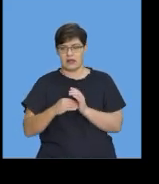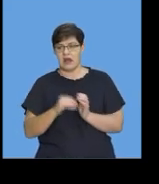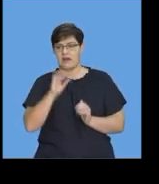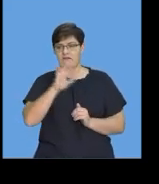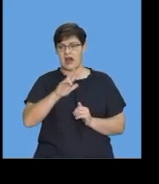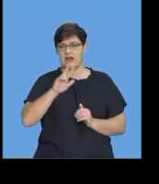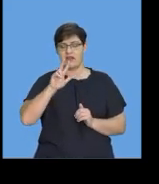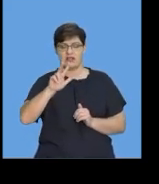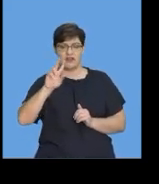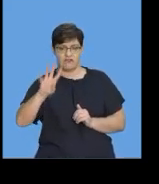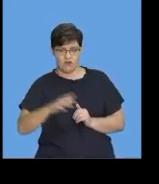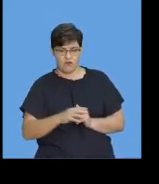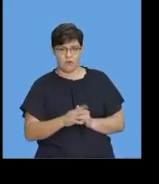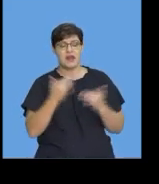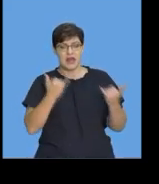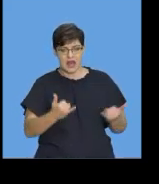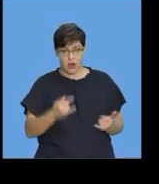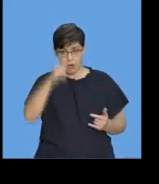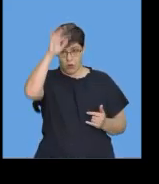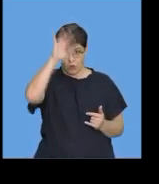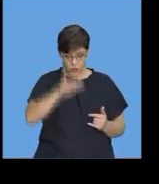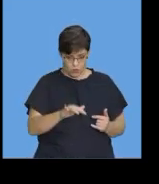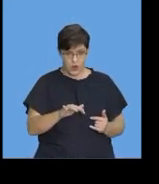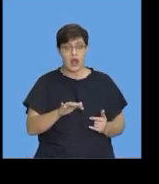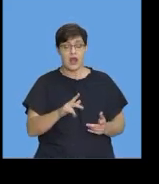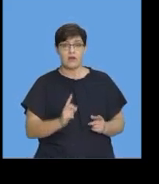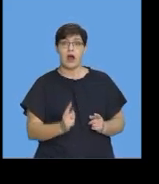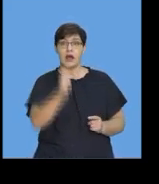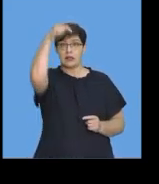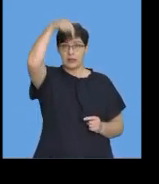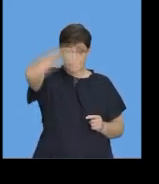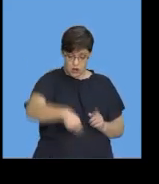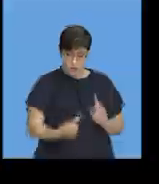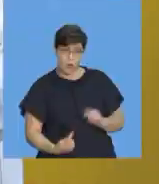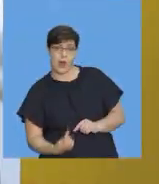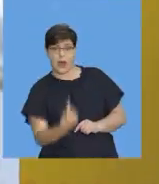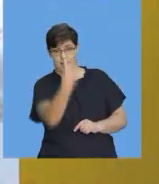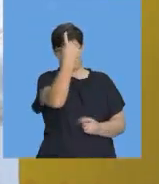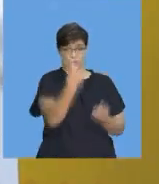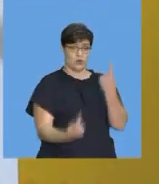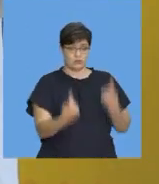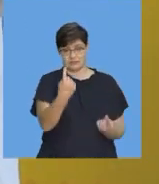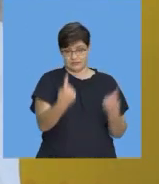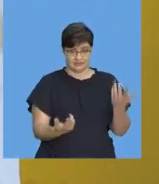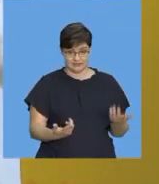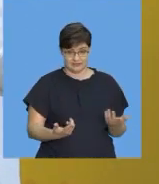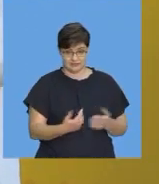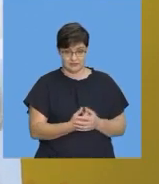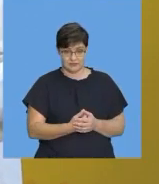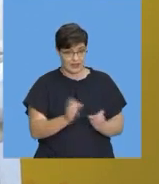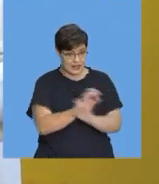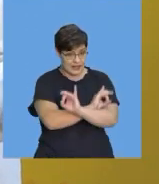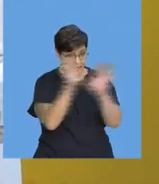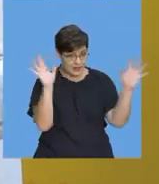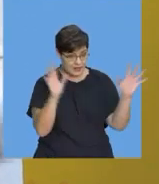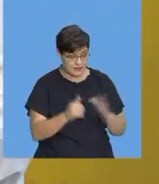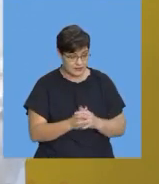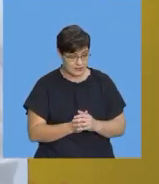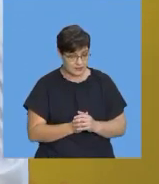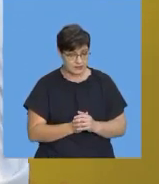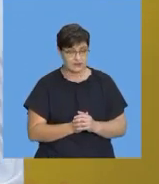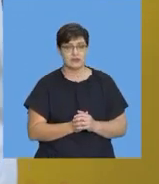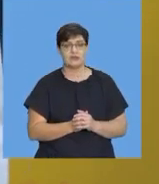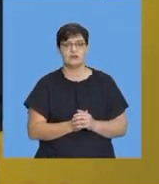1,584,000. But obviously you'll change your operation depending on whether you're working top to bottom or bottom to top. Clear?